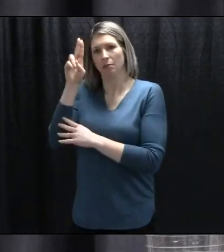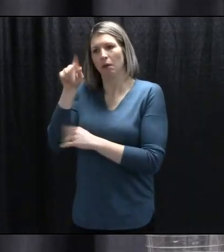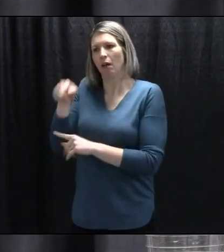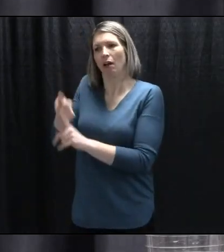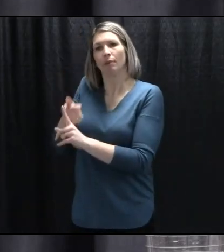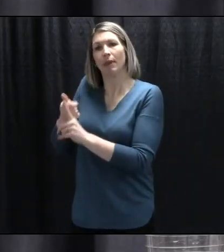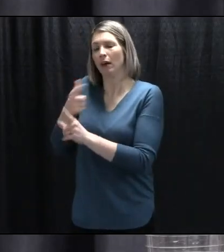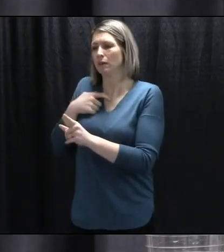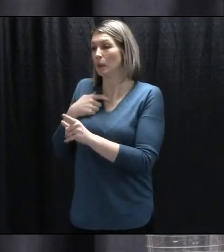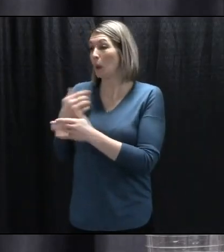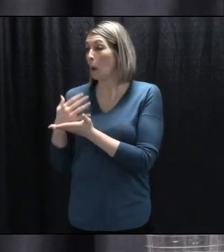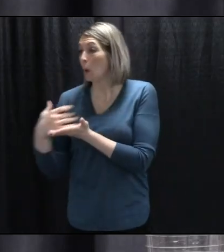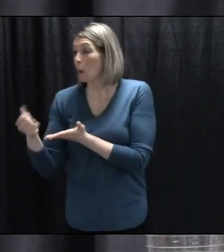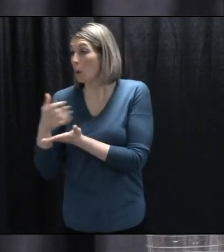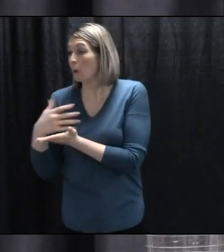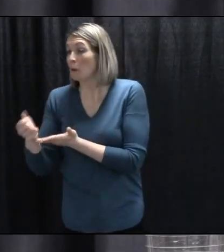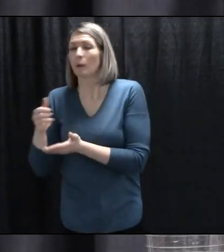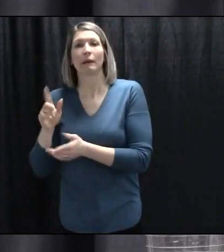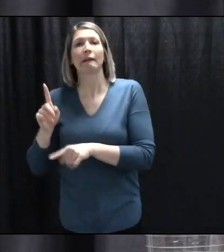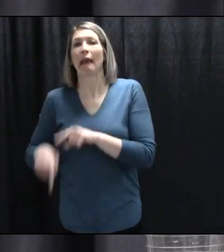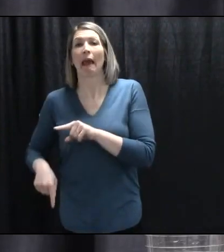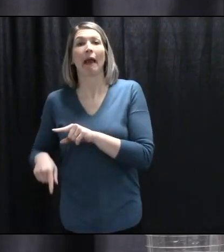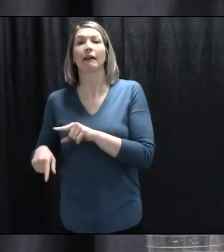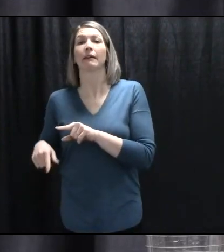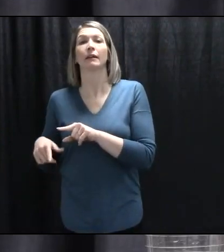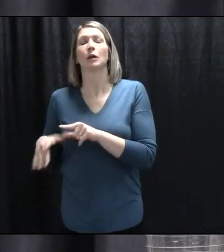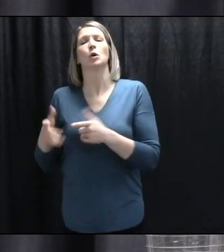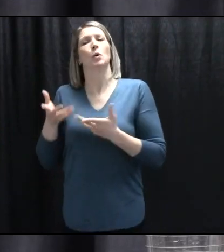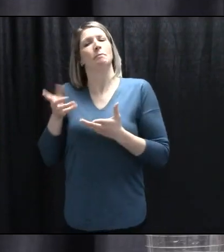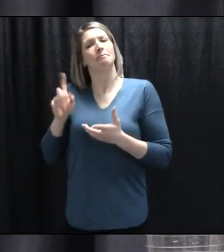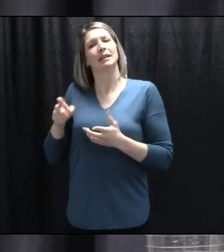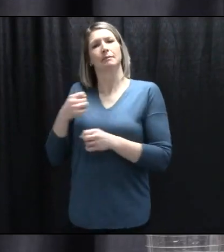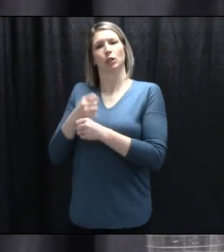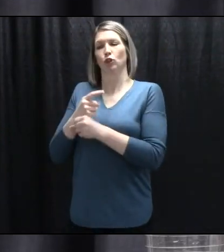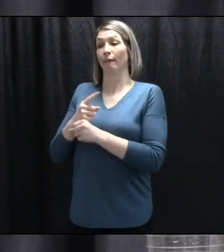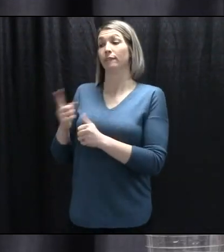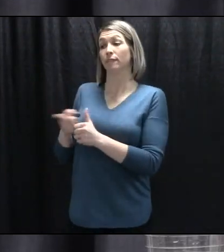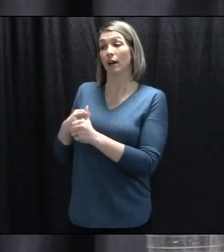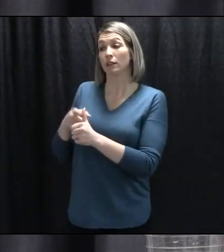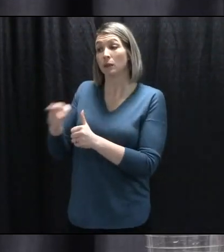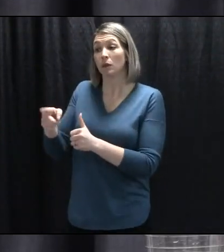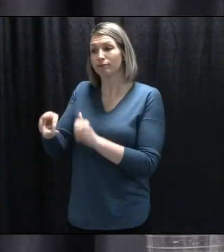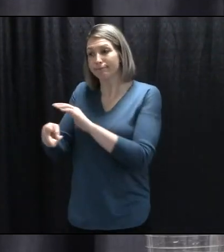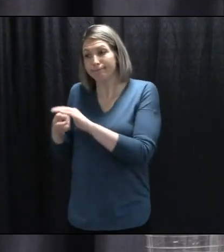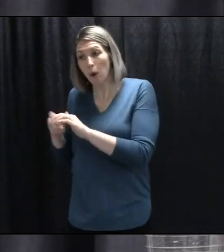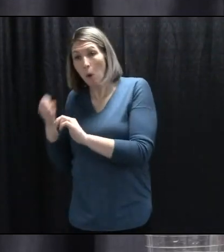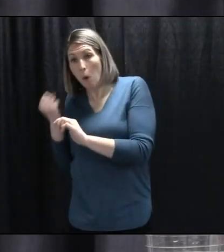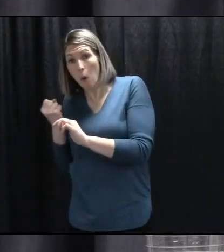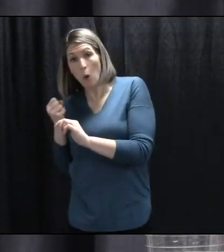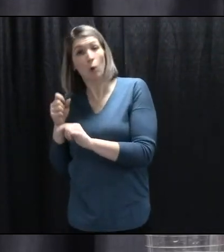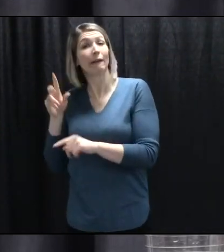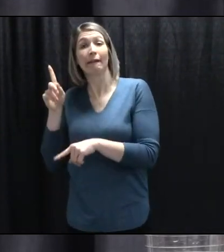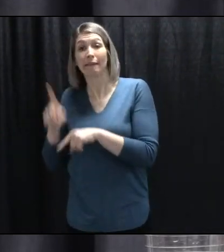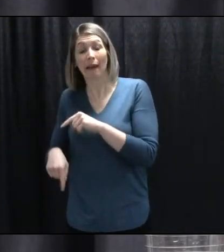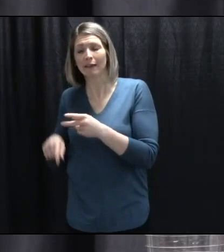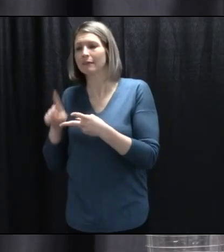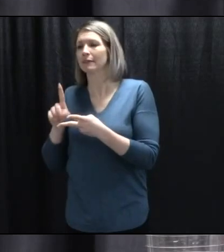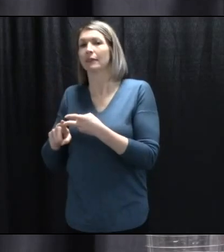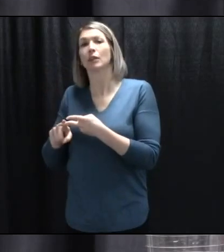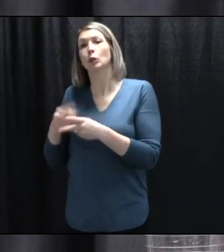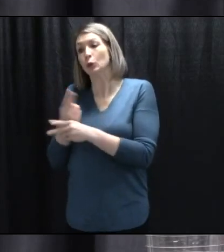to make sure that the PPE we have is used appropriately. There are different evidence-based guidelines for